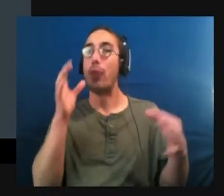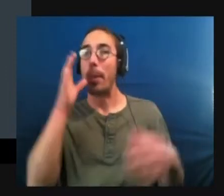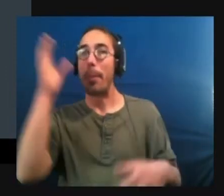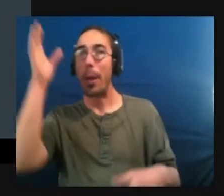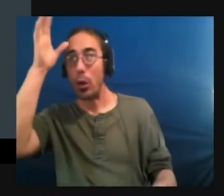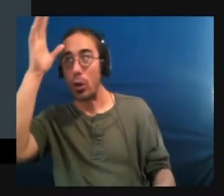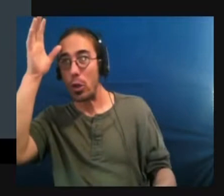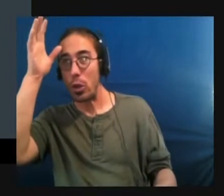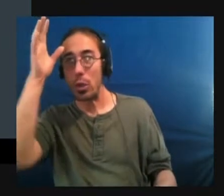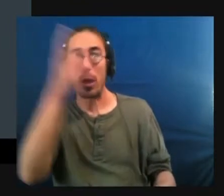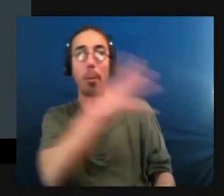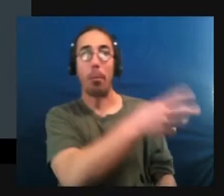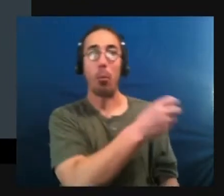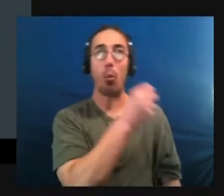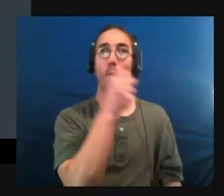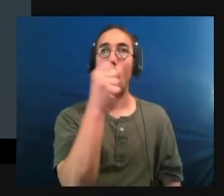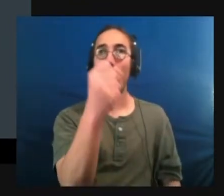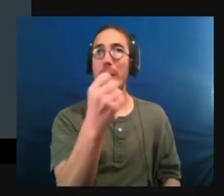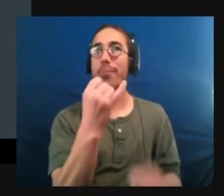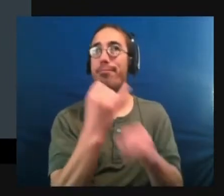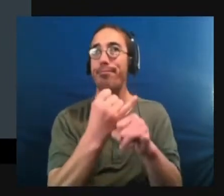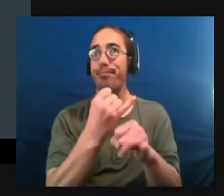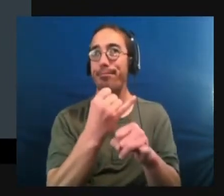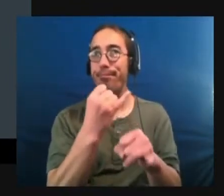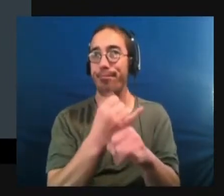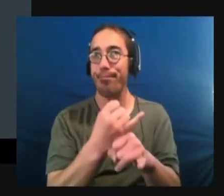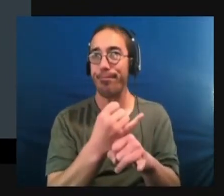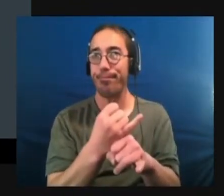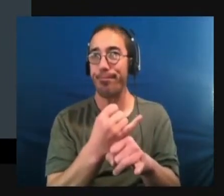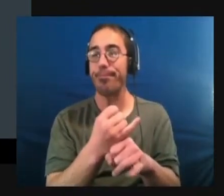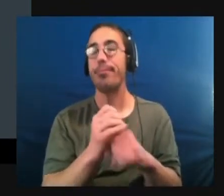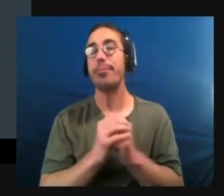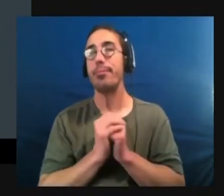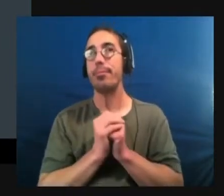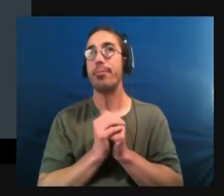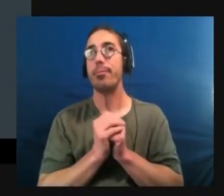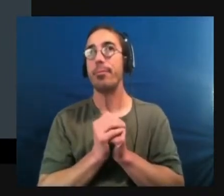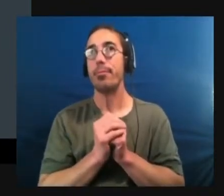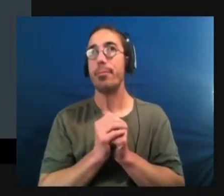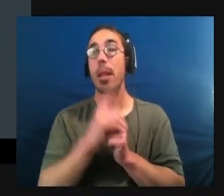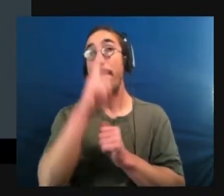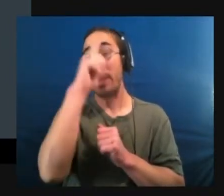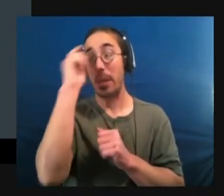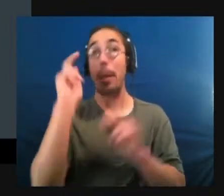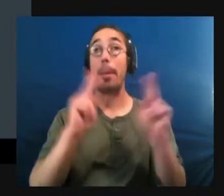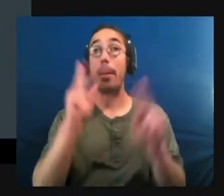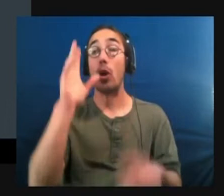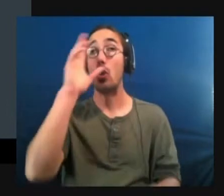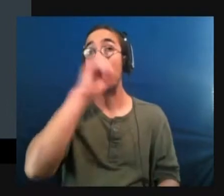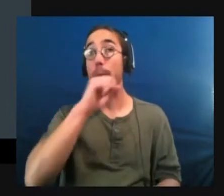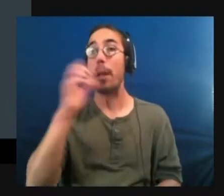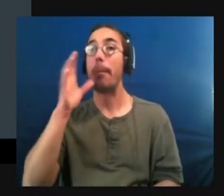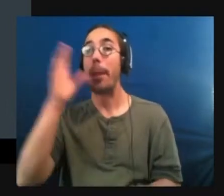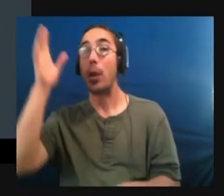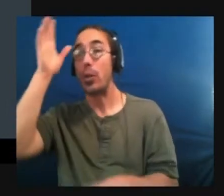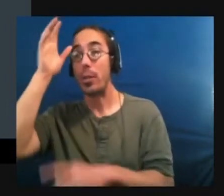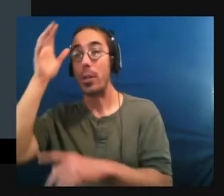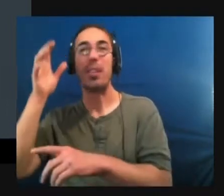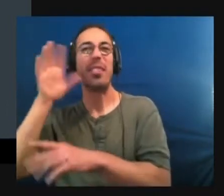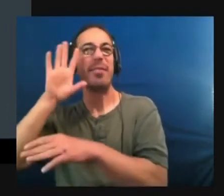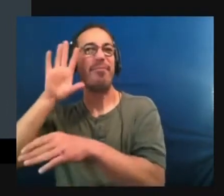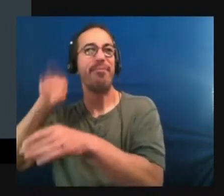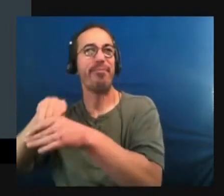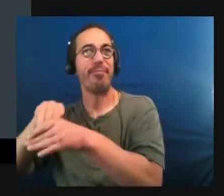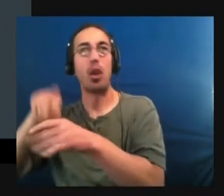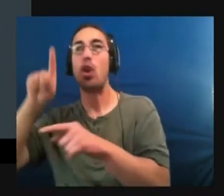biological parents, because it was assumed that these parents could not care for, could not